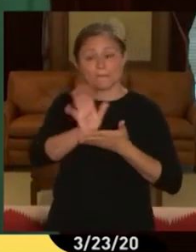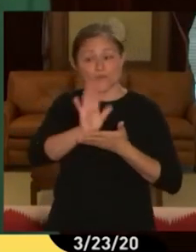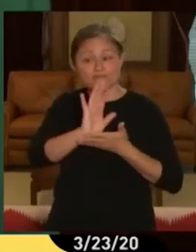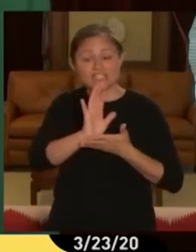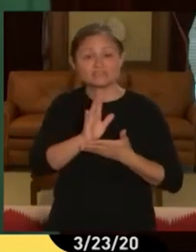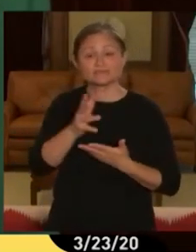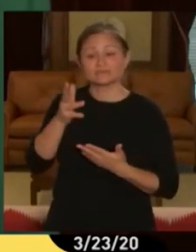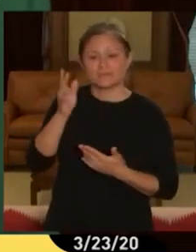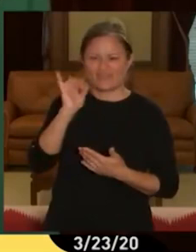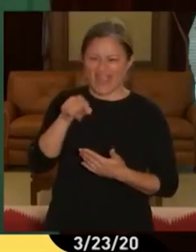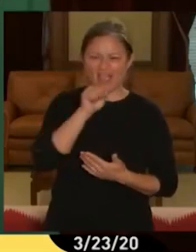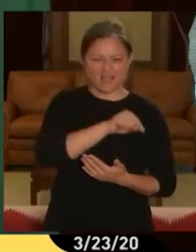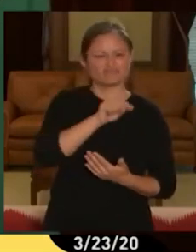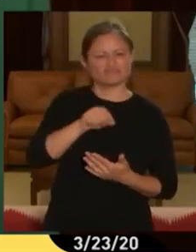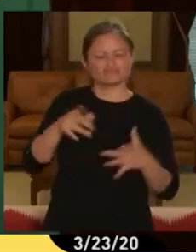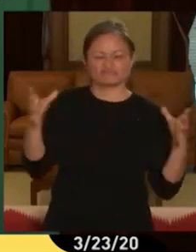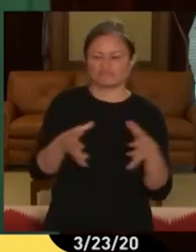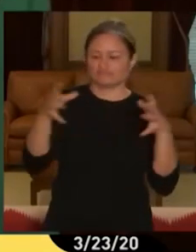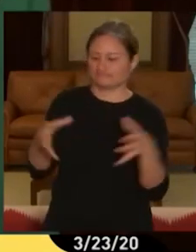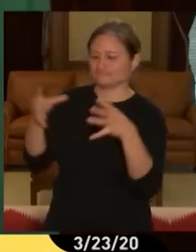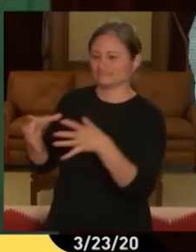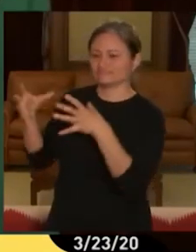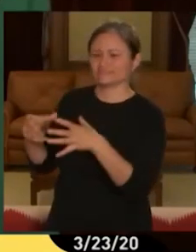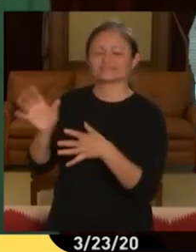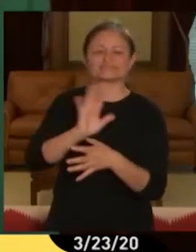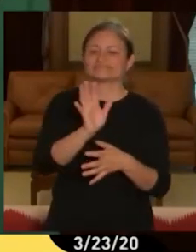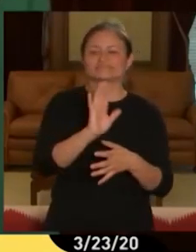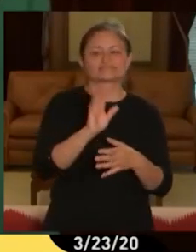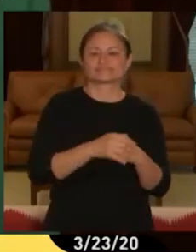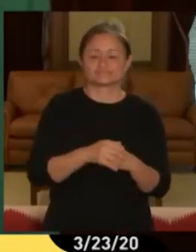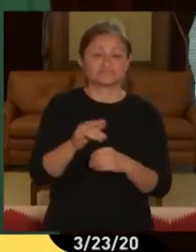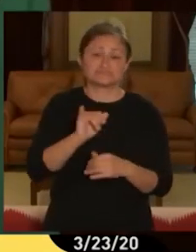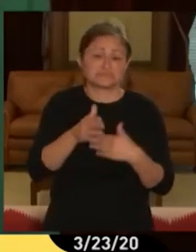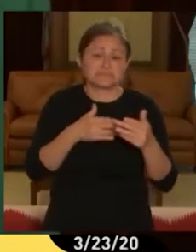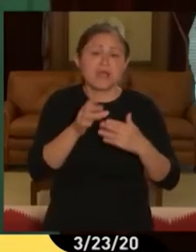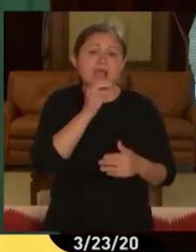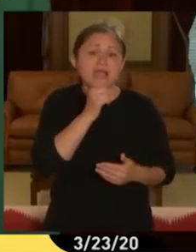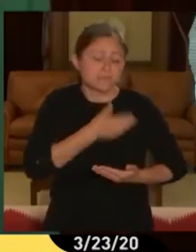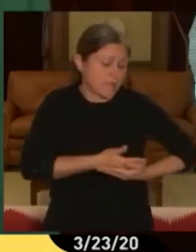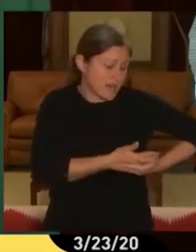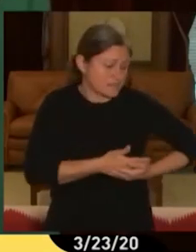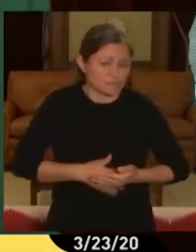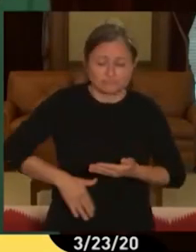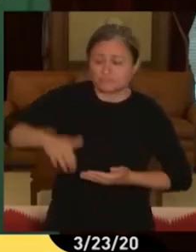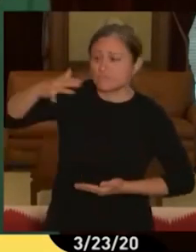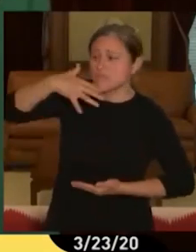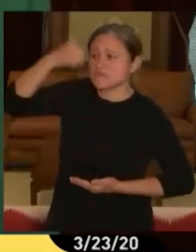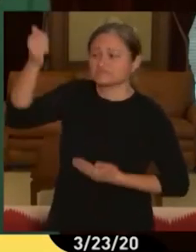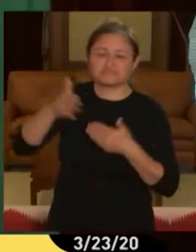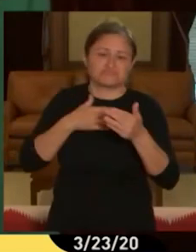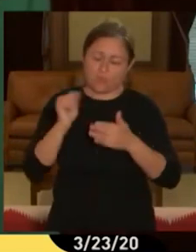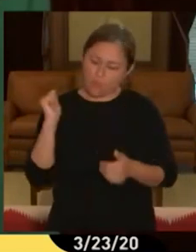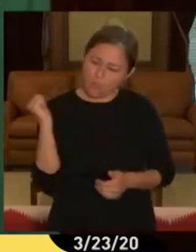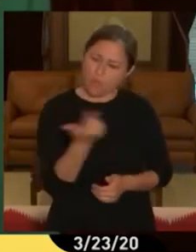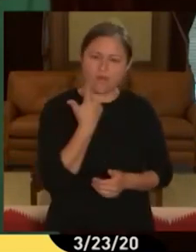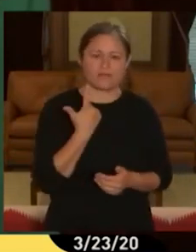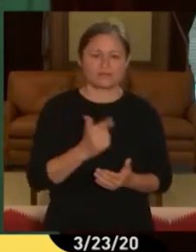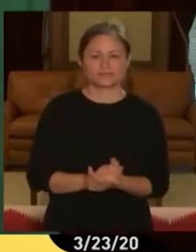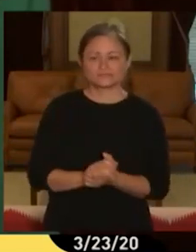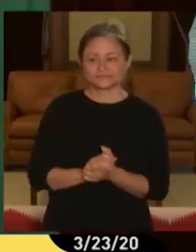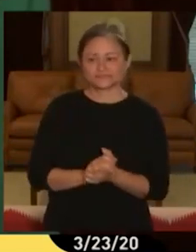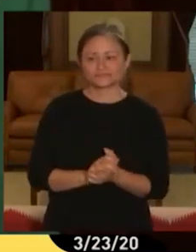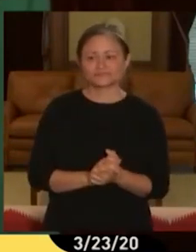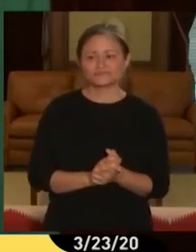includes events that affect the old and the young in our state. If you want to have parties on the beach